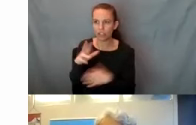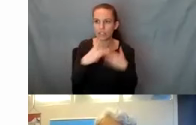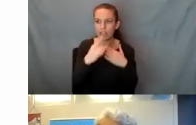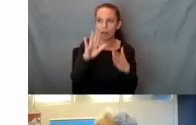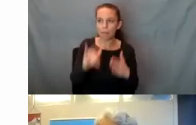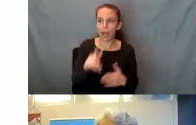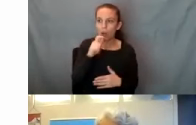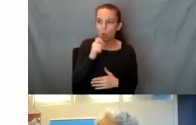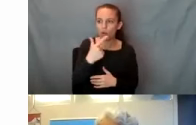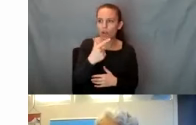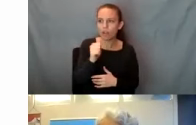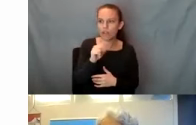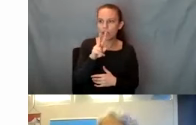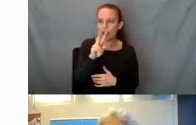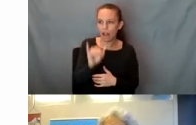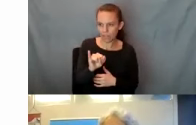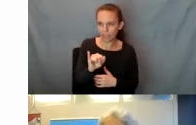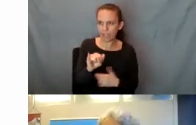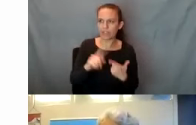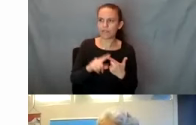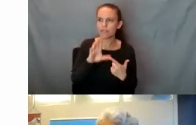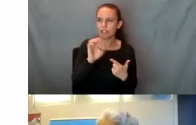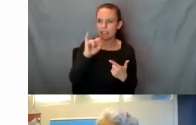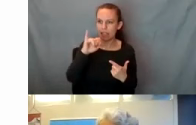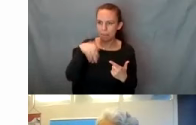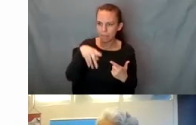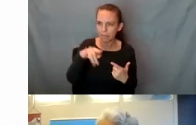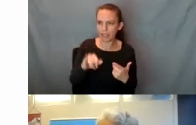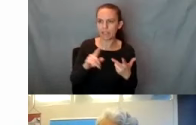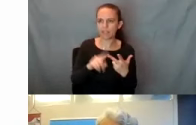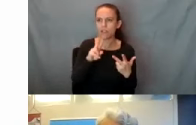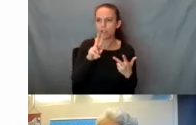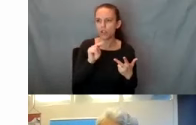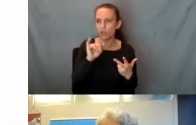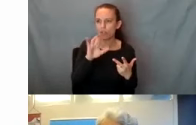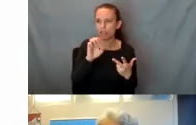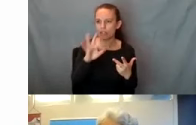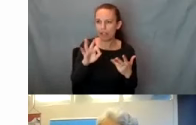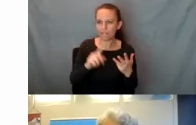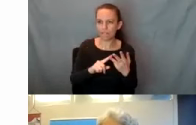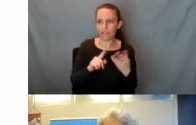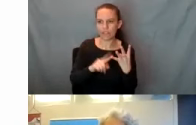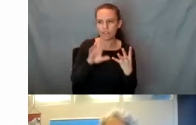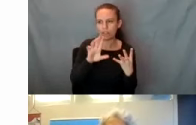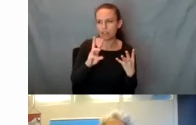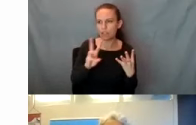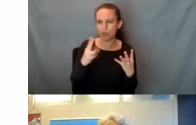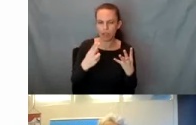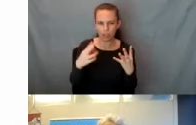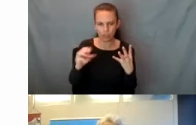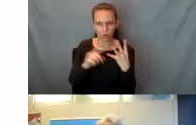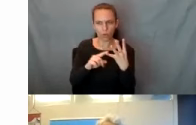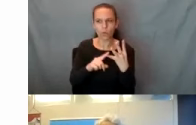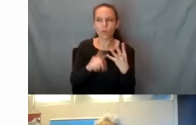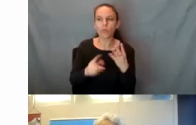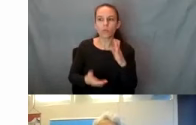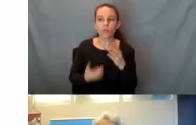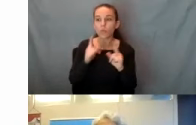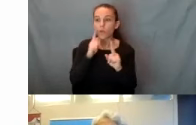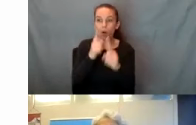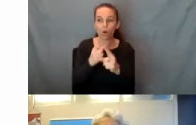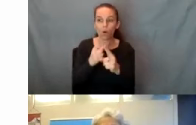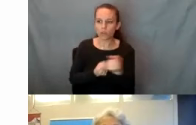Epidemic Preparedness and Innovation, CEPI, UNICEF, WHO. And again, it's to both support R&D and manufacturing